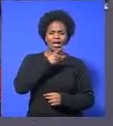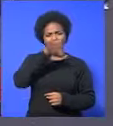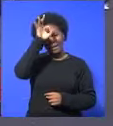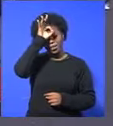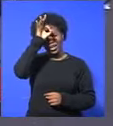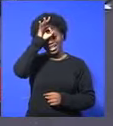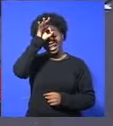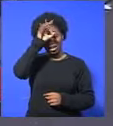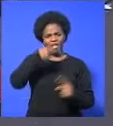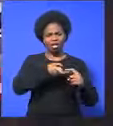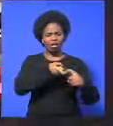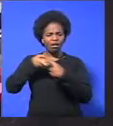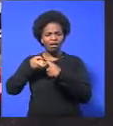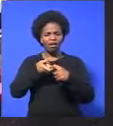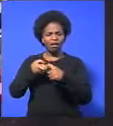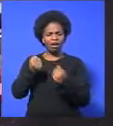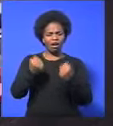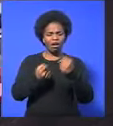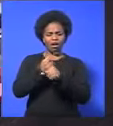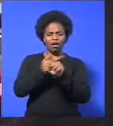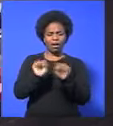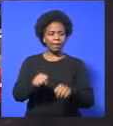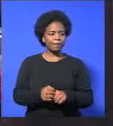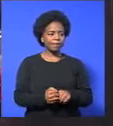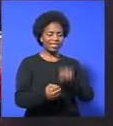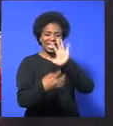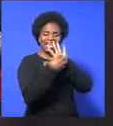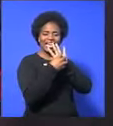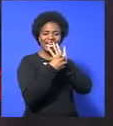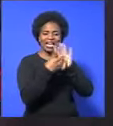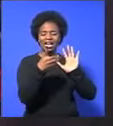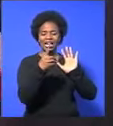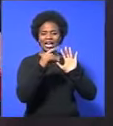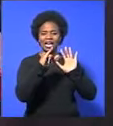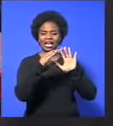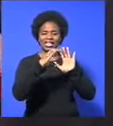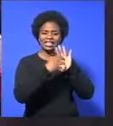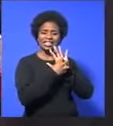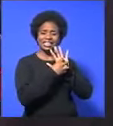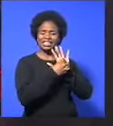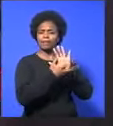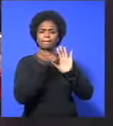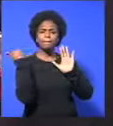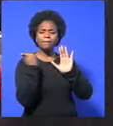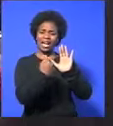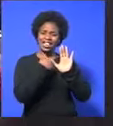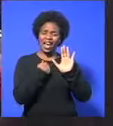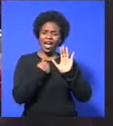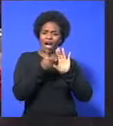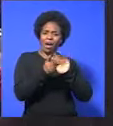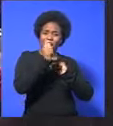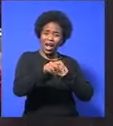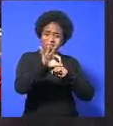of their vehicles. The discs are removed, and after removed you end up paying about 3,000 to release your car